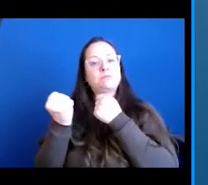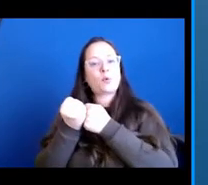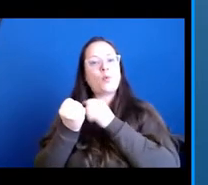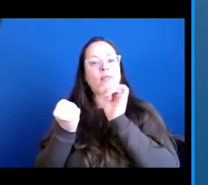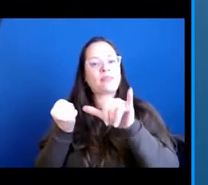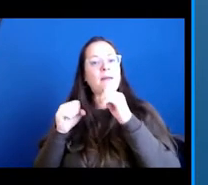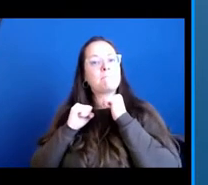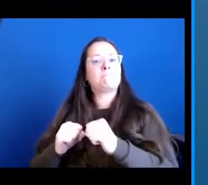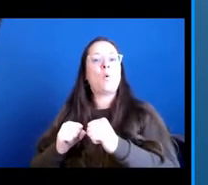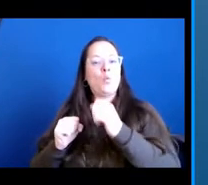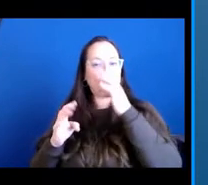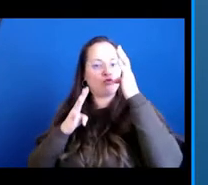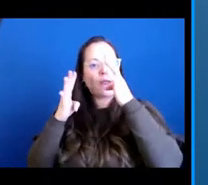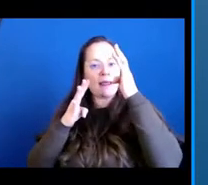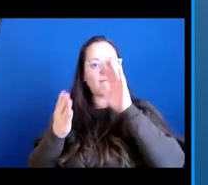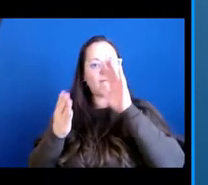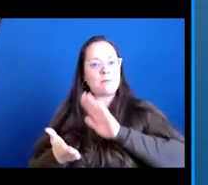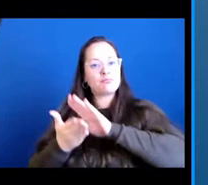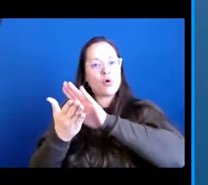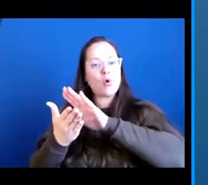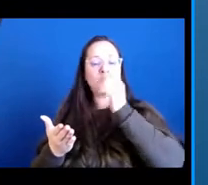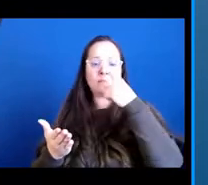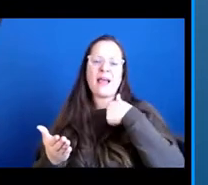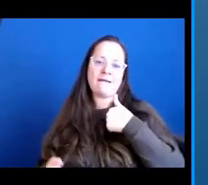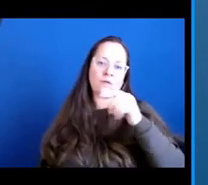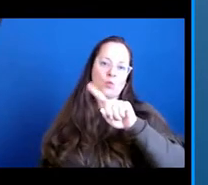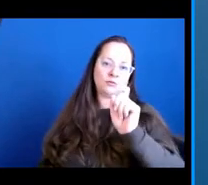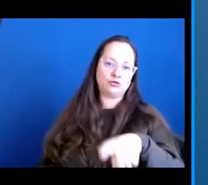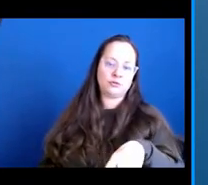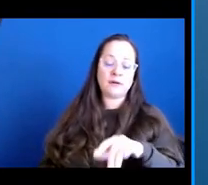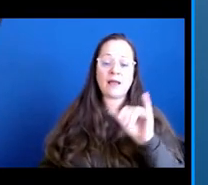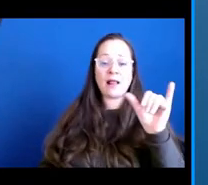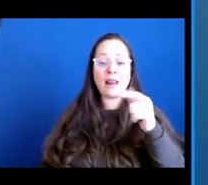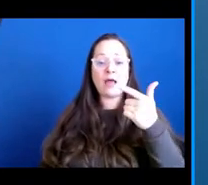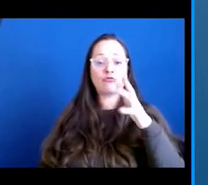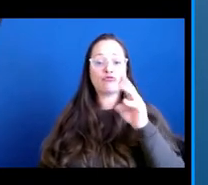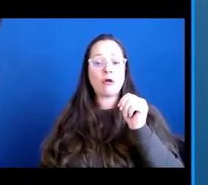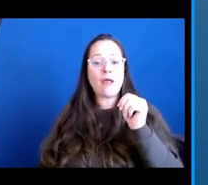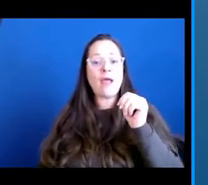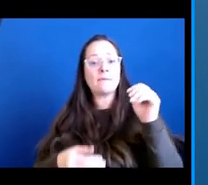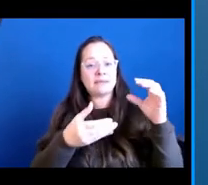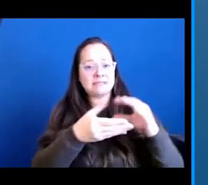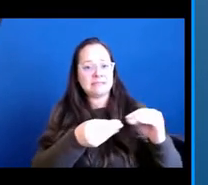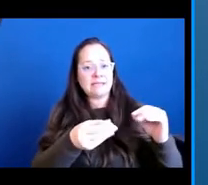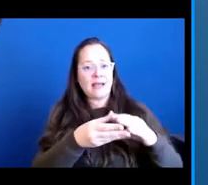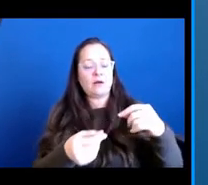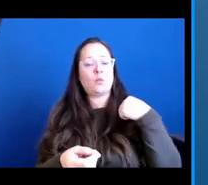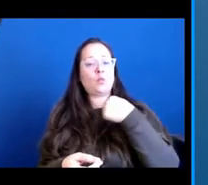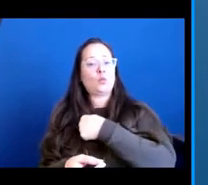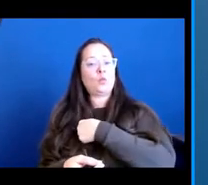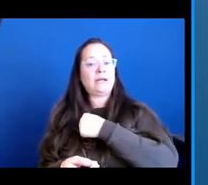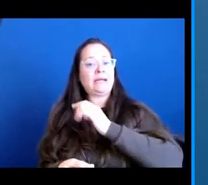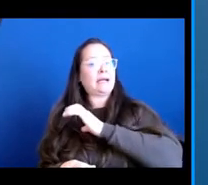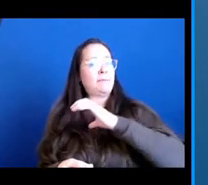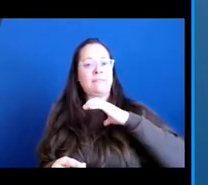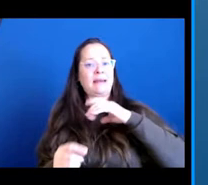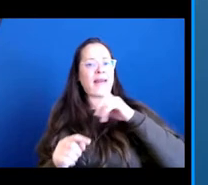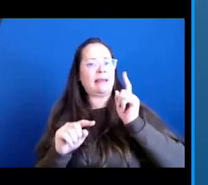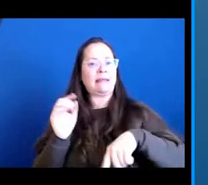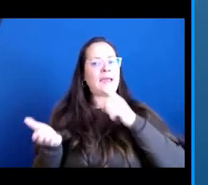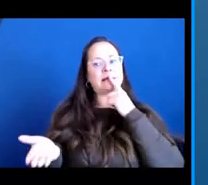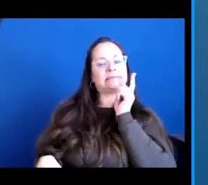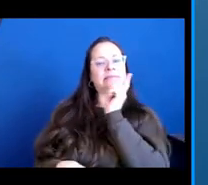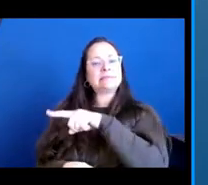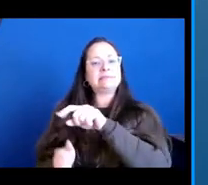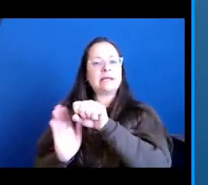as Graham said we as a committee in the DNC can't dictate state law what we're doing what we're going to be doing